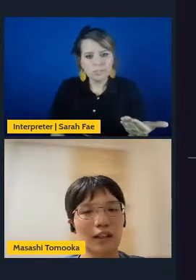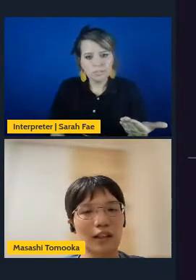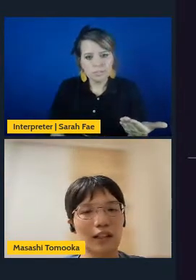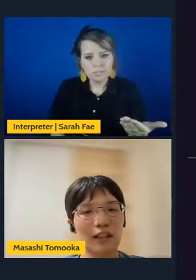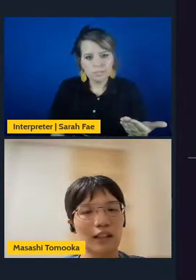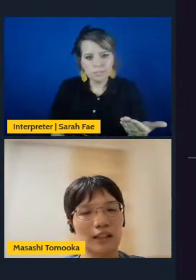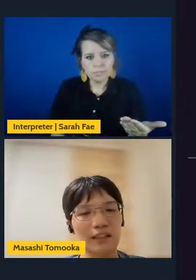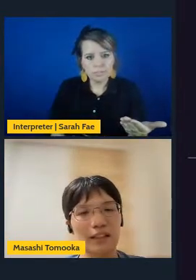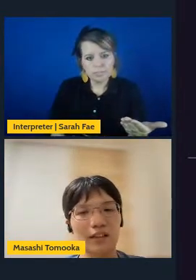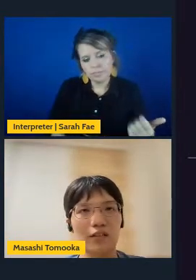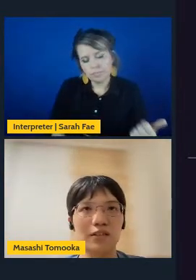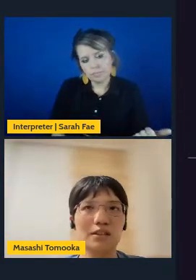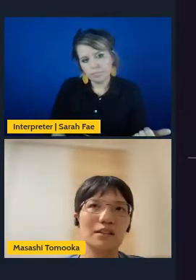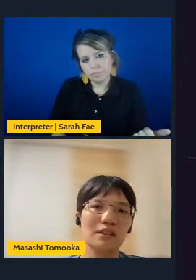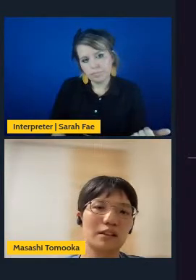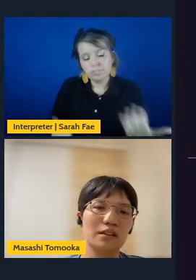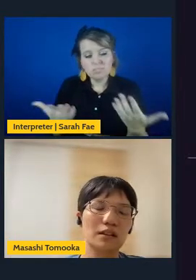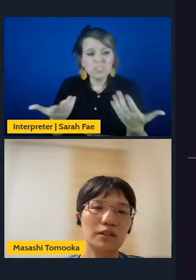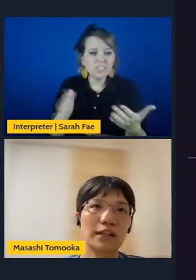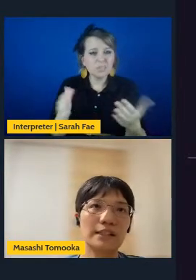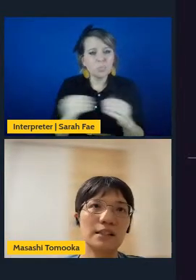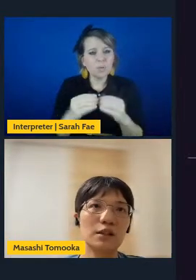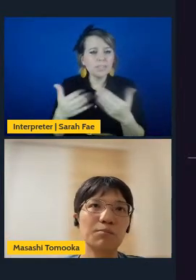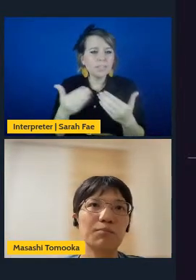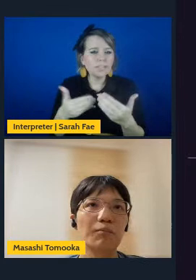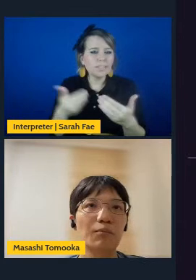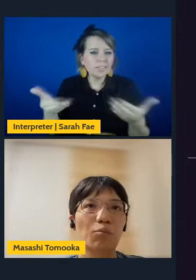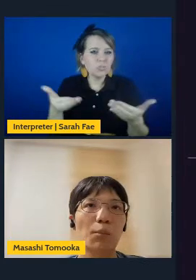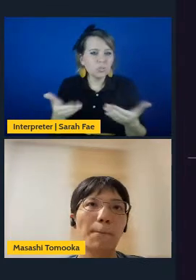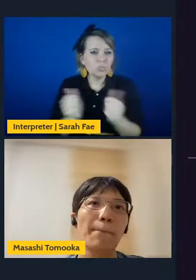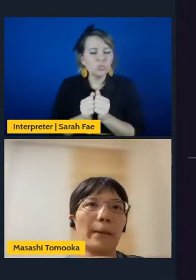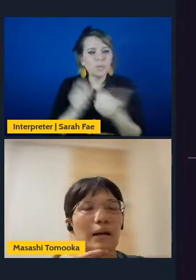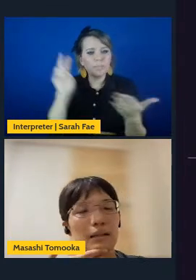it's easily introduced to your system.